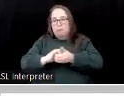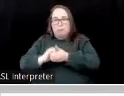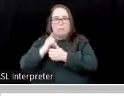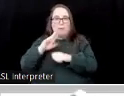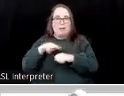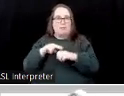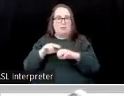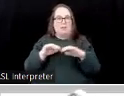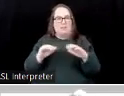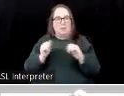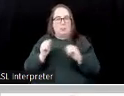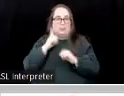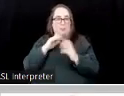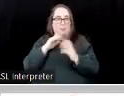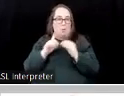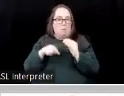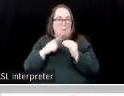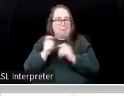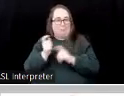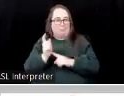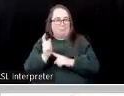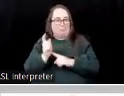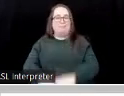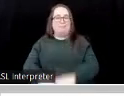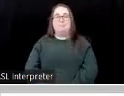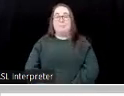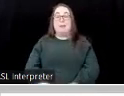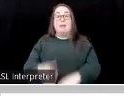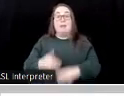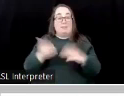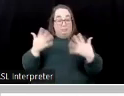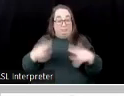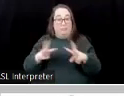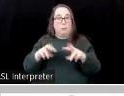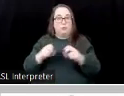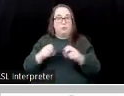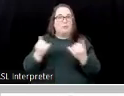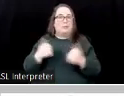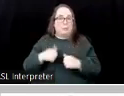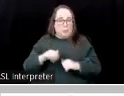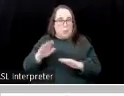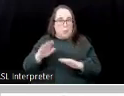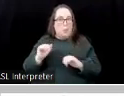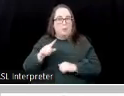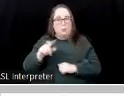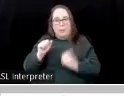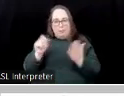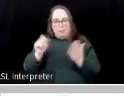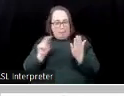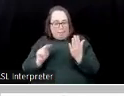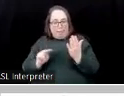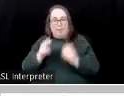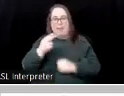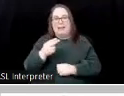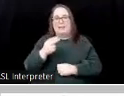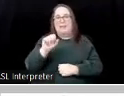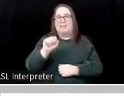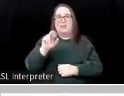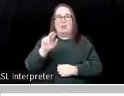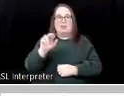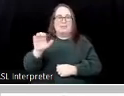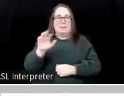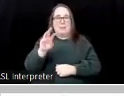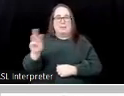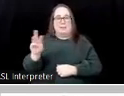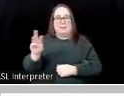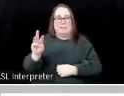which you'll hear more about in a minute. After the webinar, we hope you will look at the HSRC website